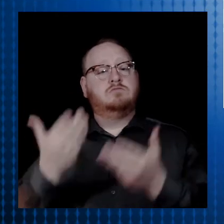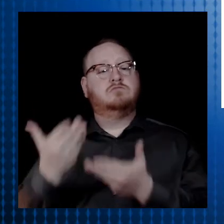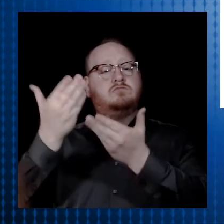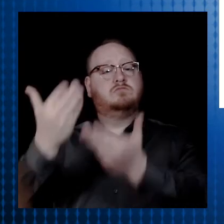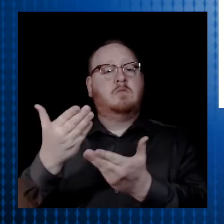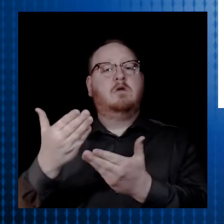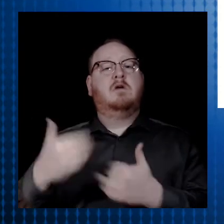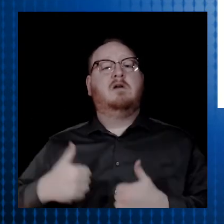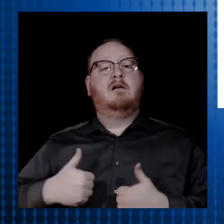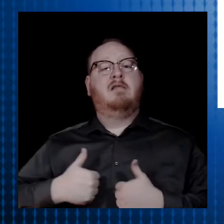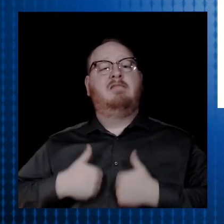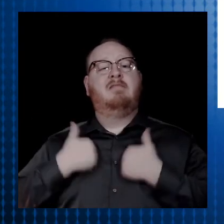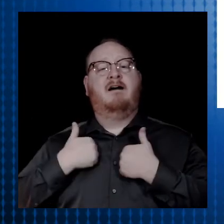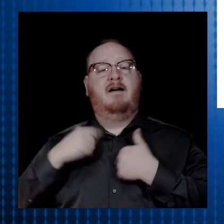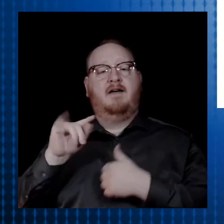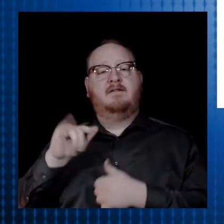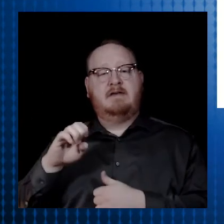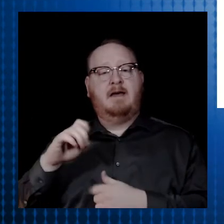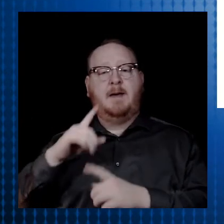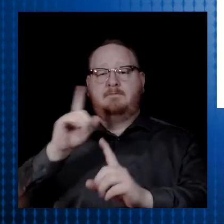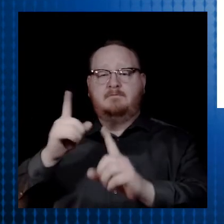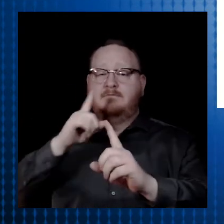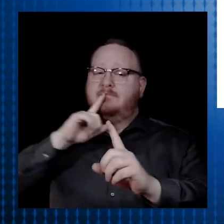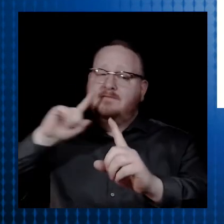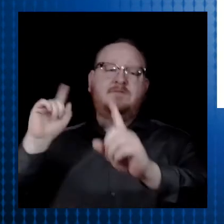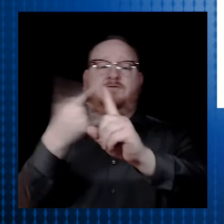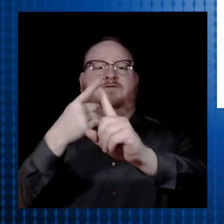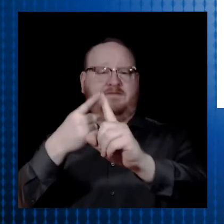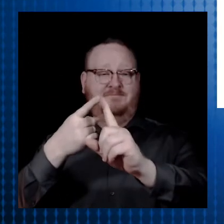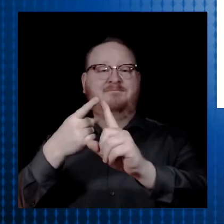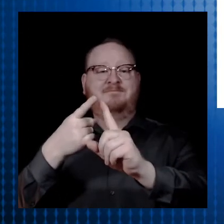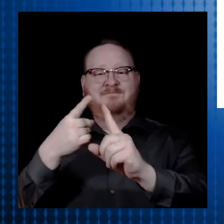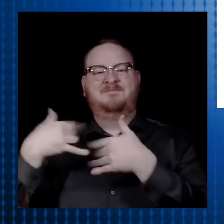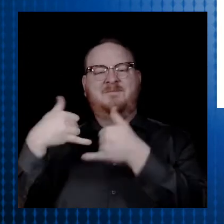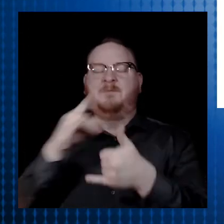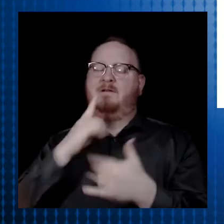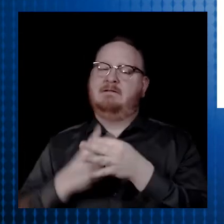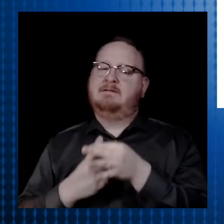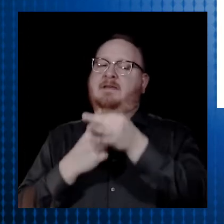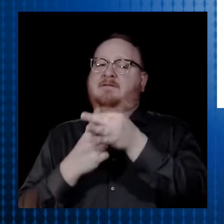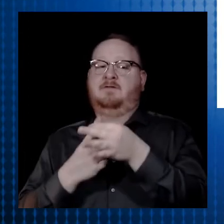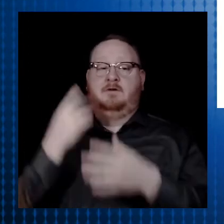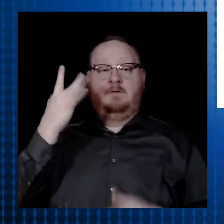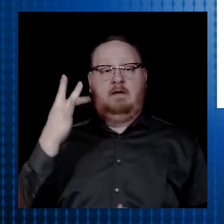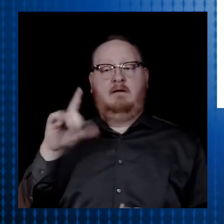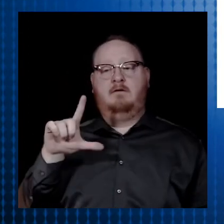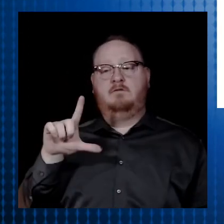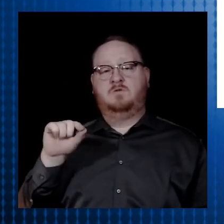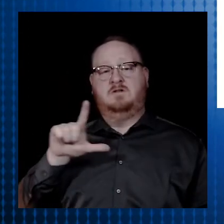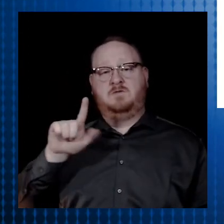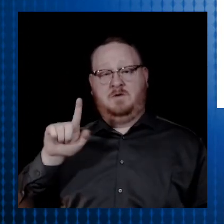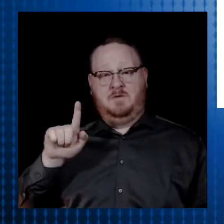Award. This award is very special to me. It's the 2021 Dolores C.